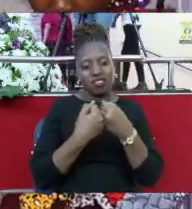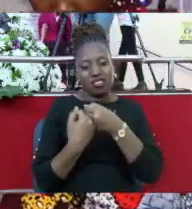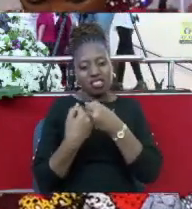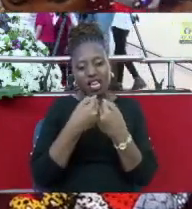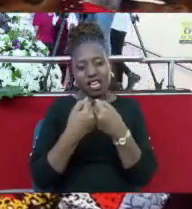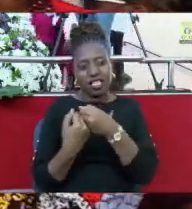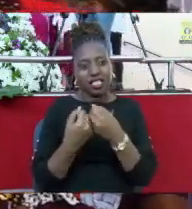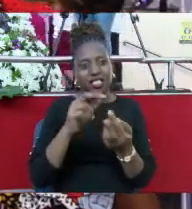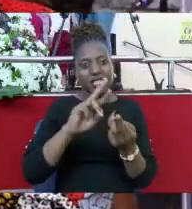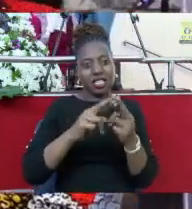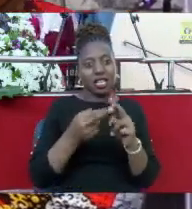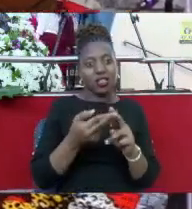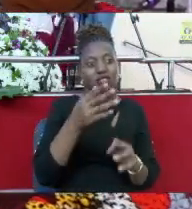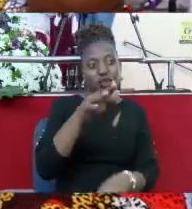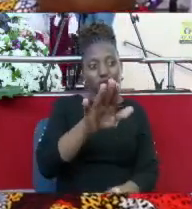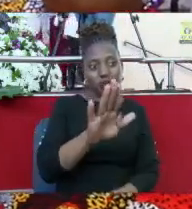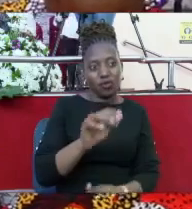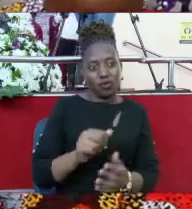relationships.